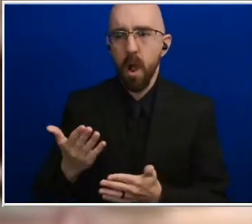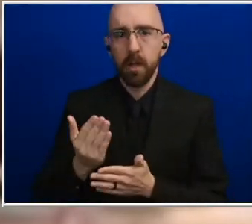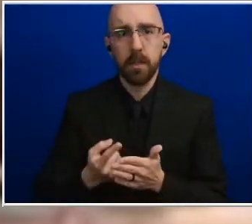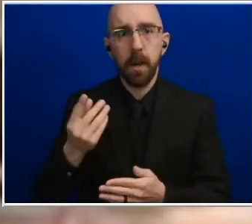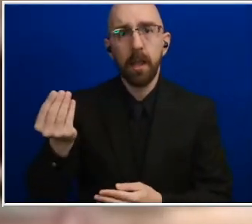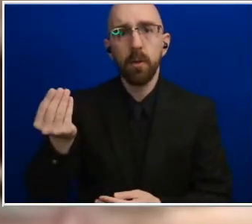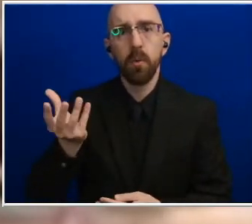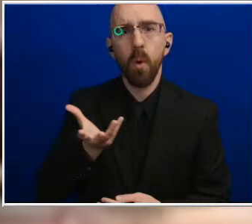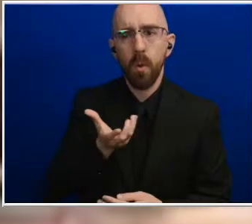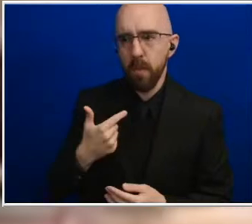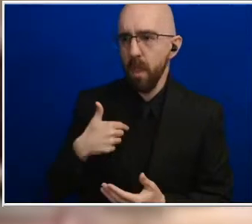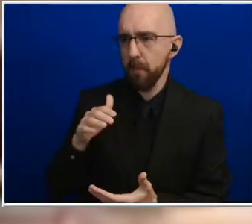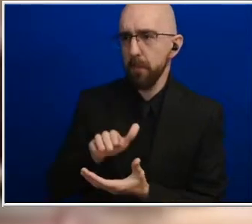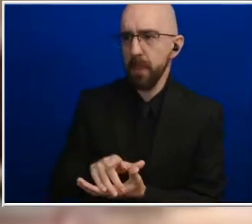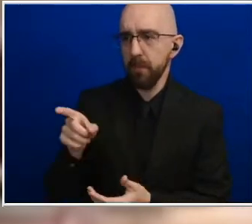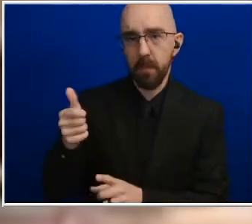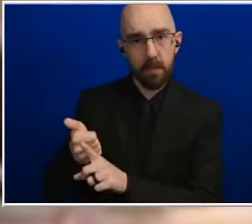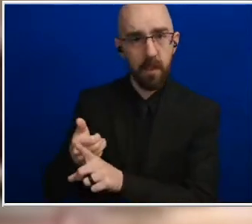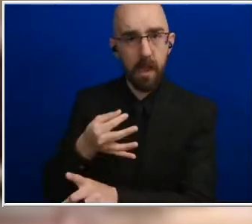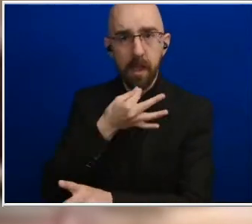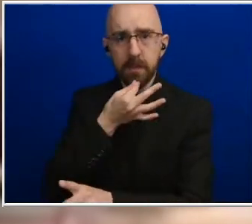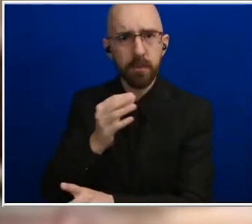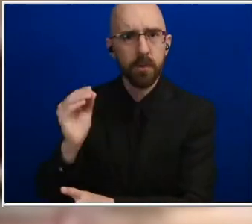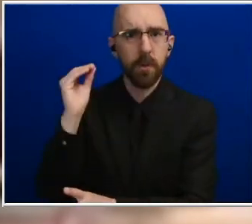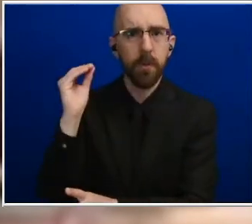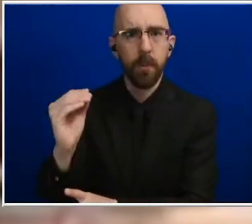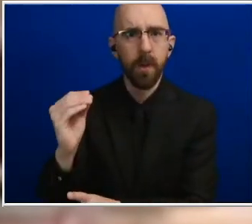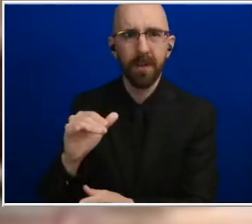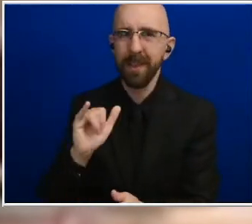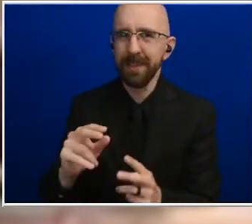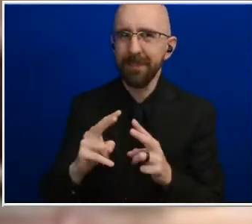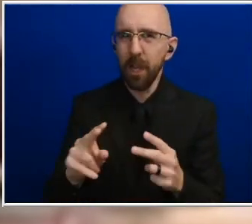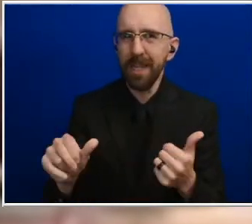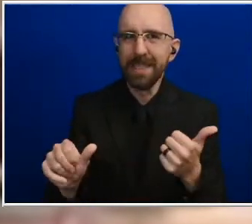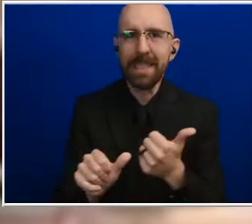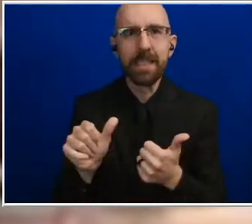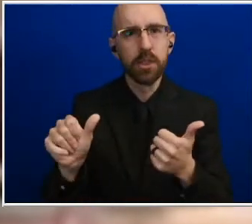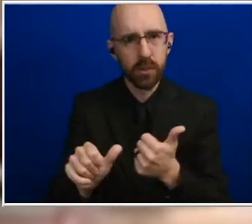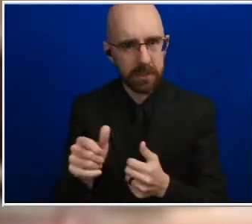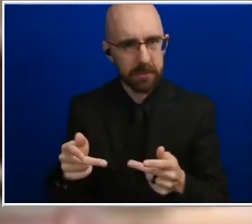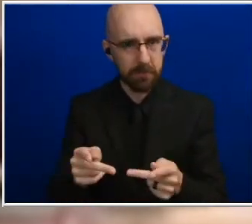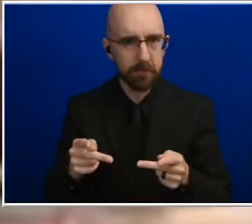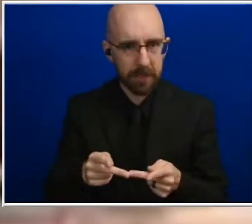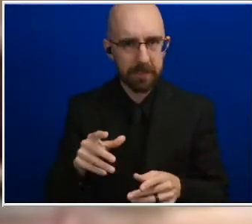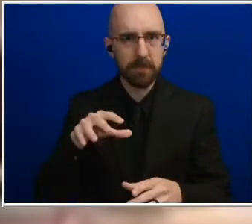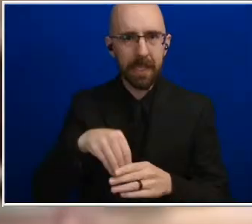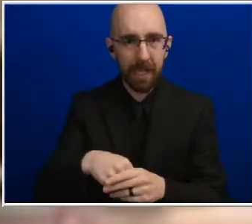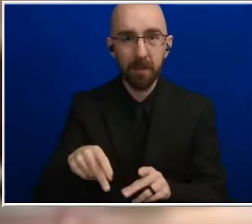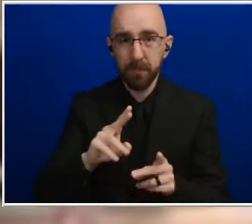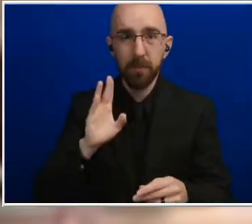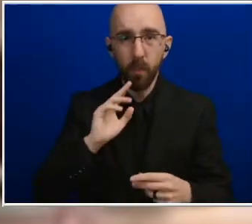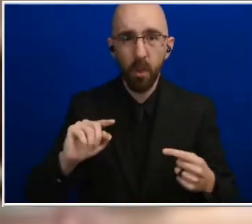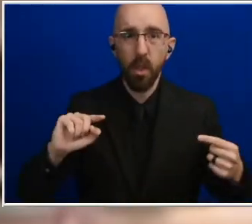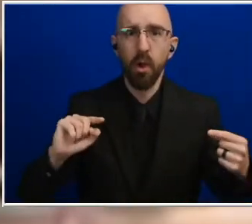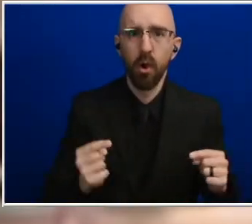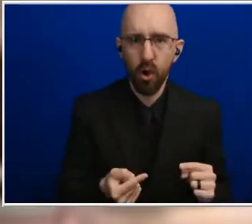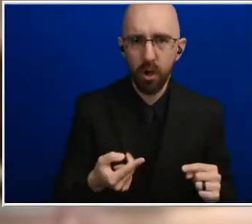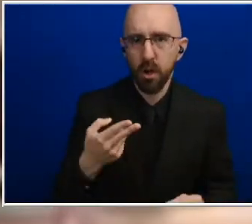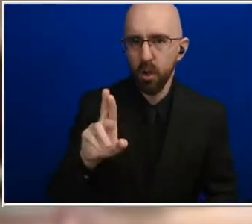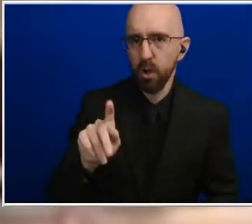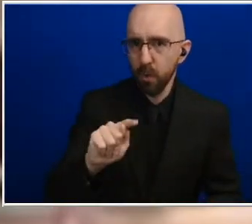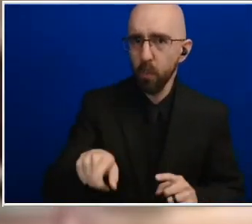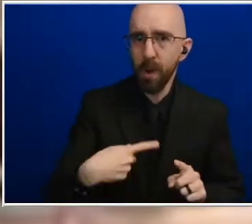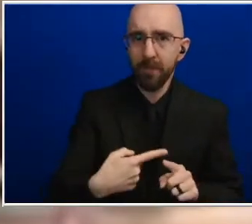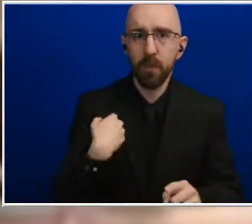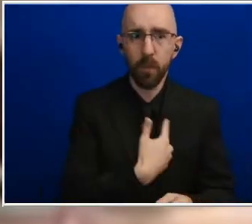who has no expertise. And that's a very dangerous place to be, and people get hurt when we abandon the scientific